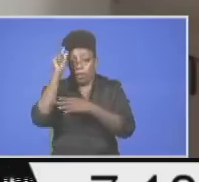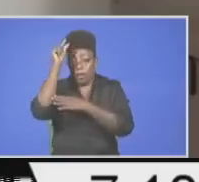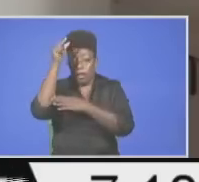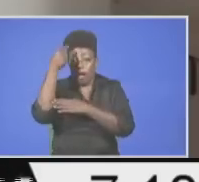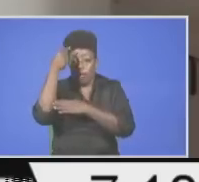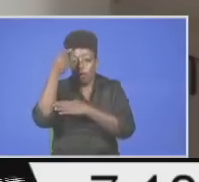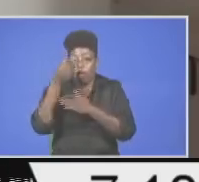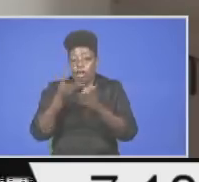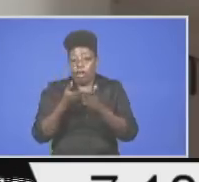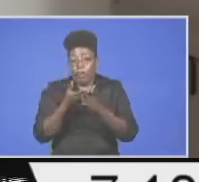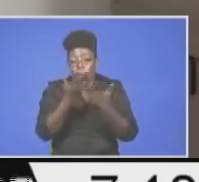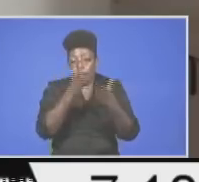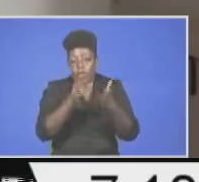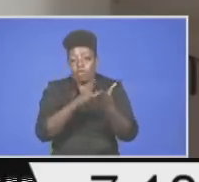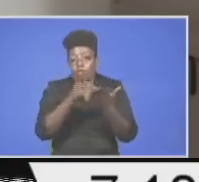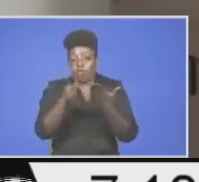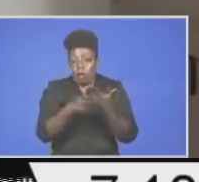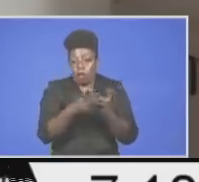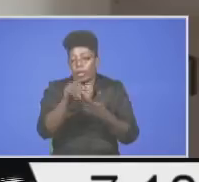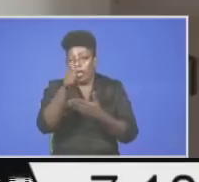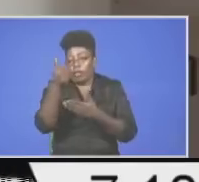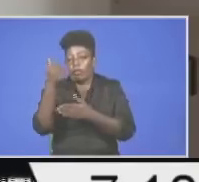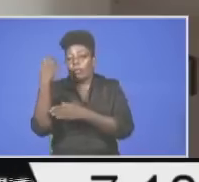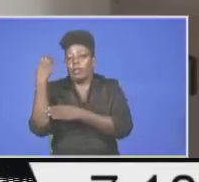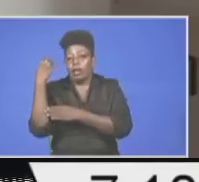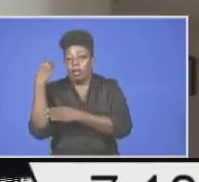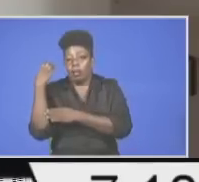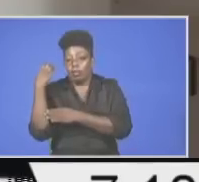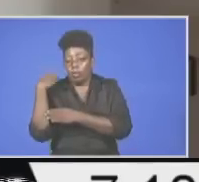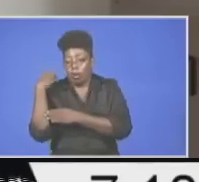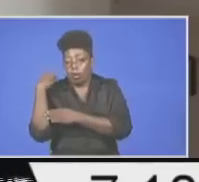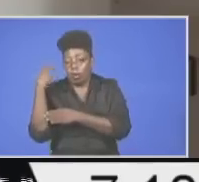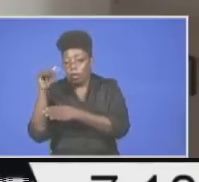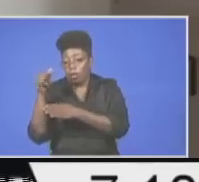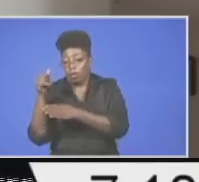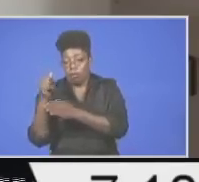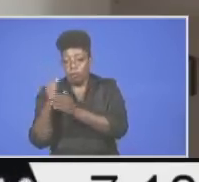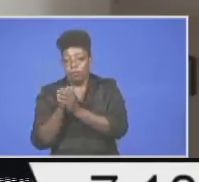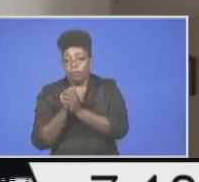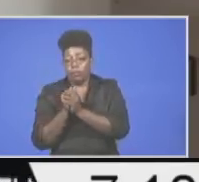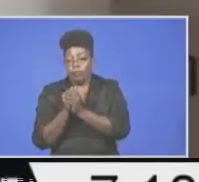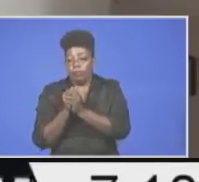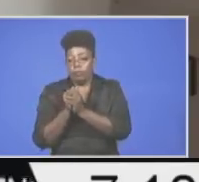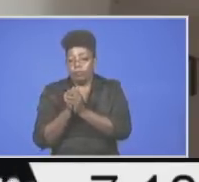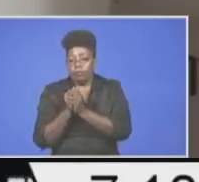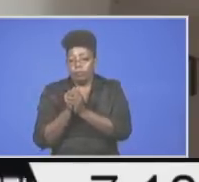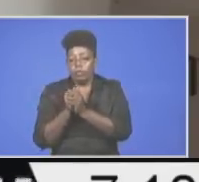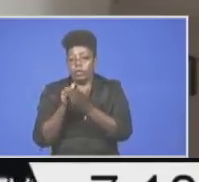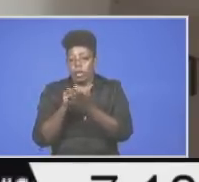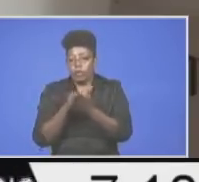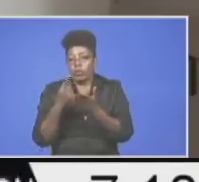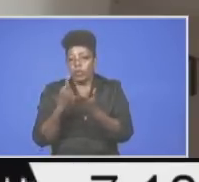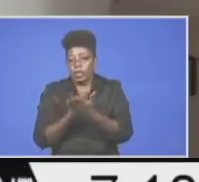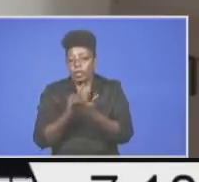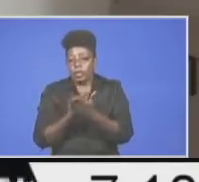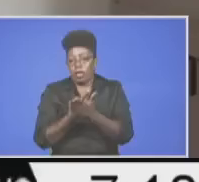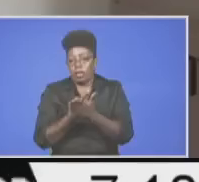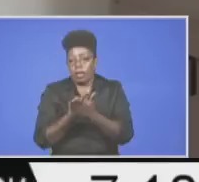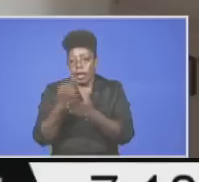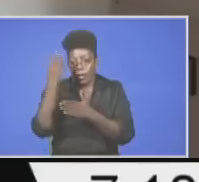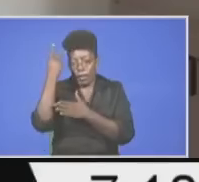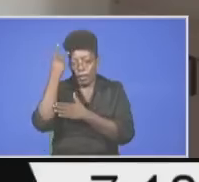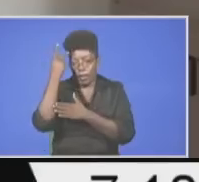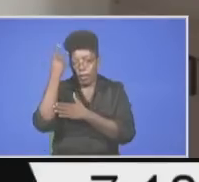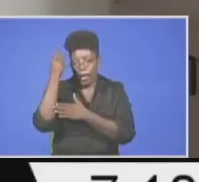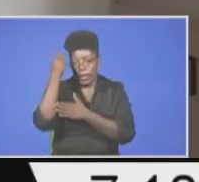weeks program, and the rest will come from the employer who they actually performing these tasks for. That's one way of addressing it. I think the Prime Minister mentioned